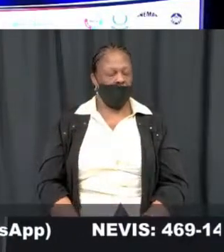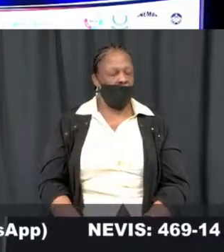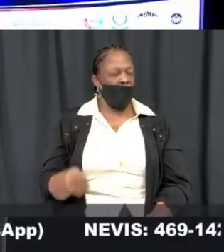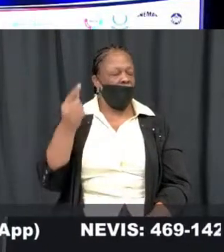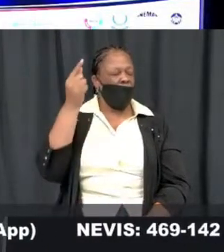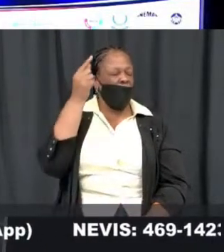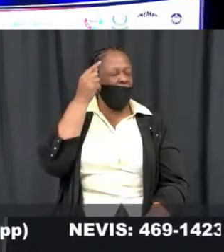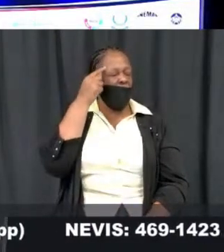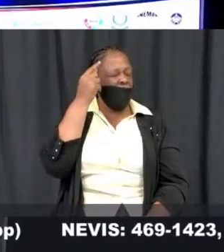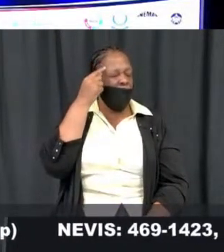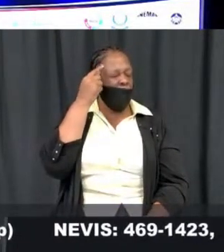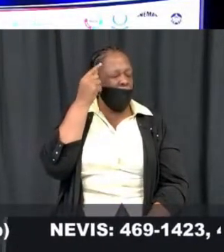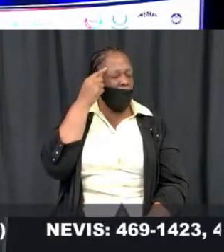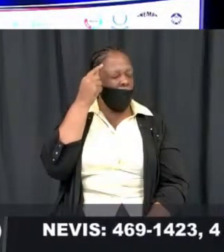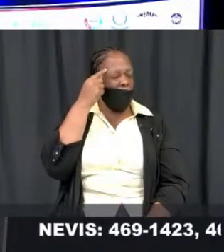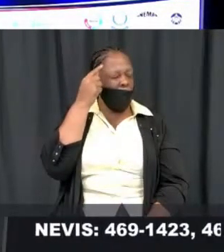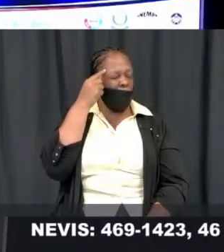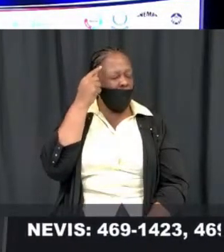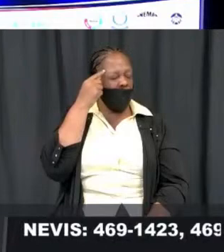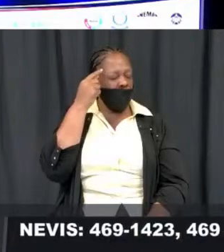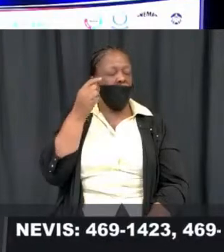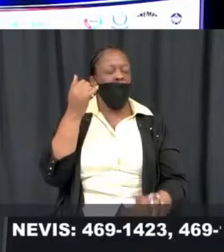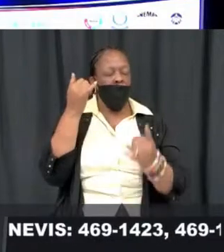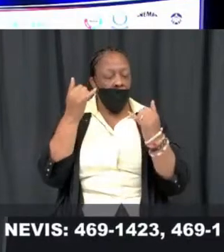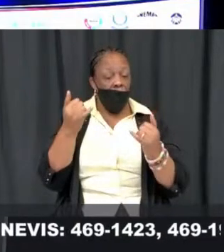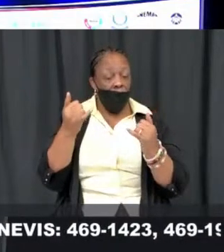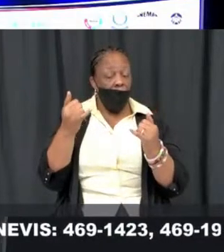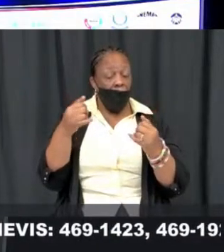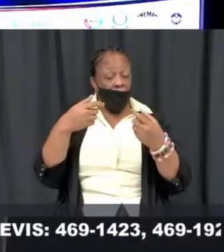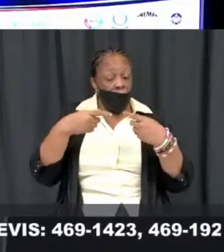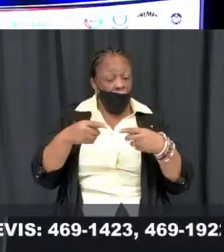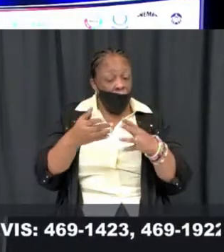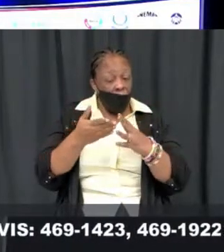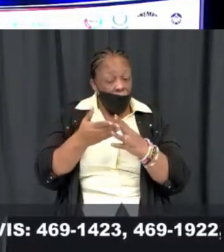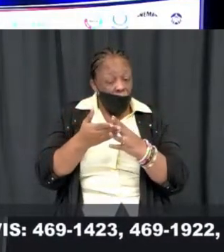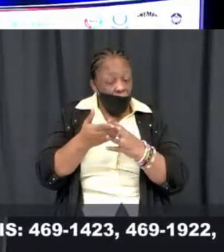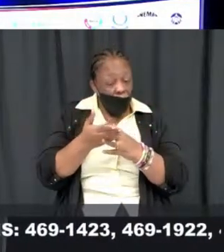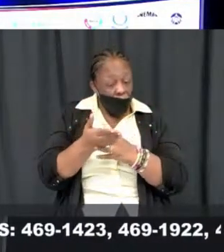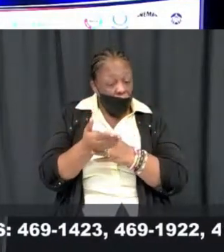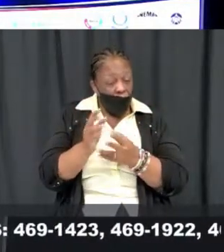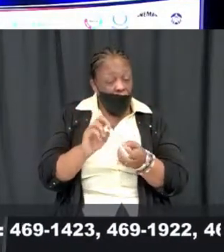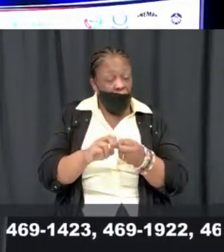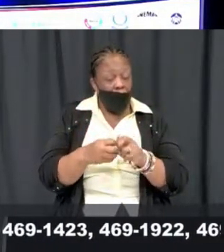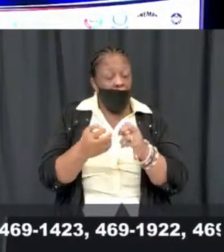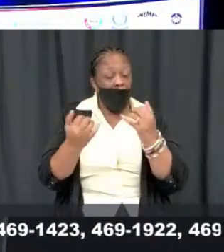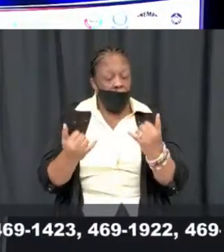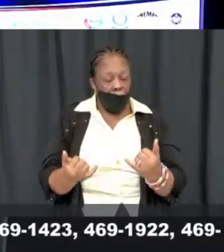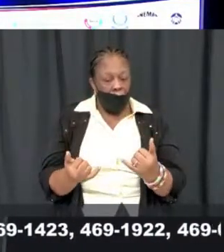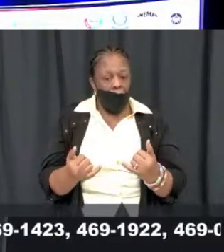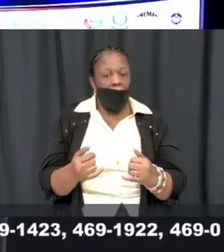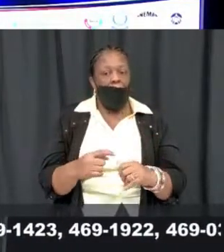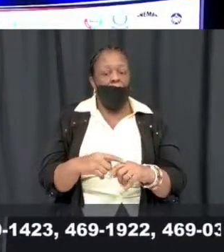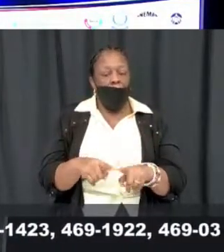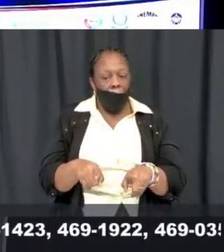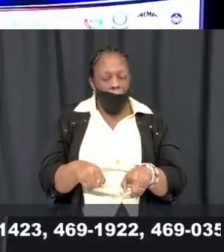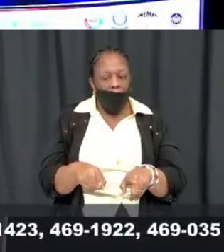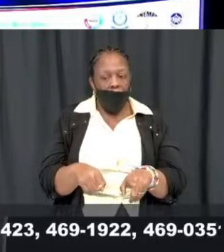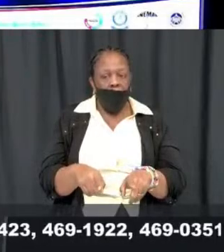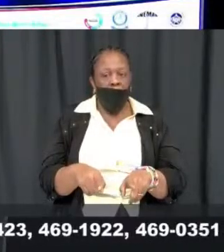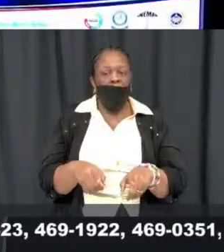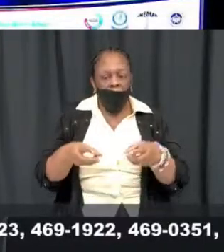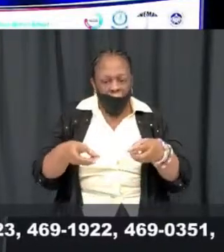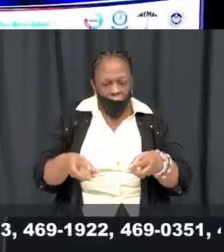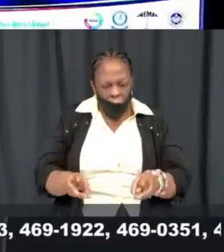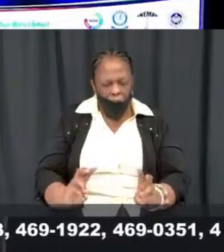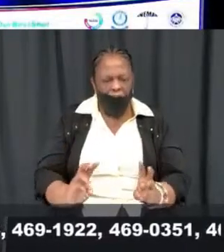minds that even though we are going through this right now, there is a way for us to get back to normal, and it is a way for